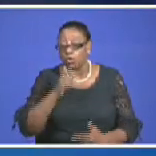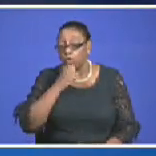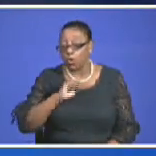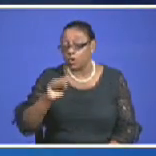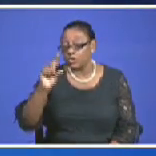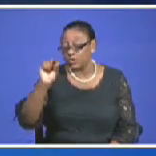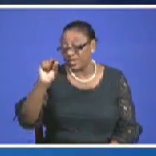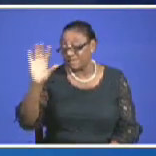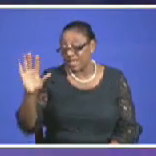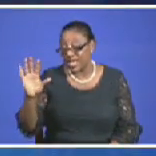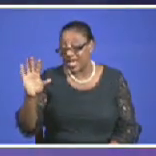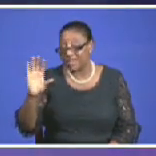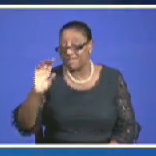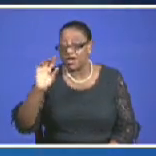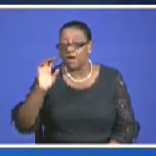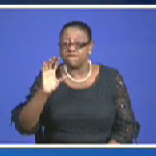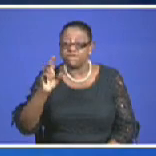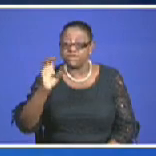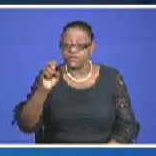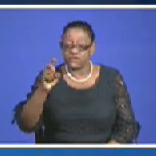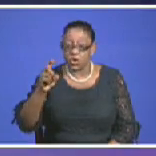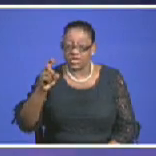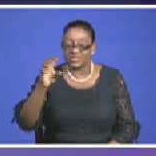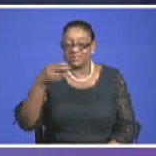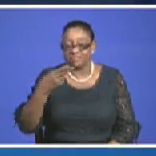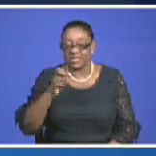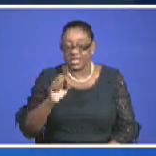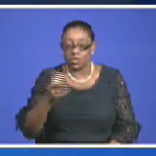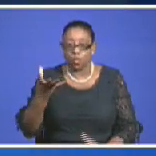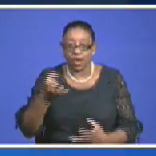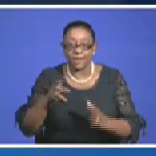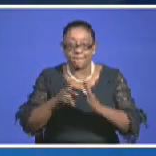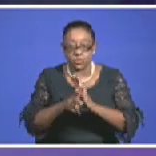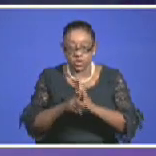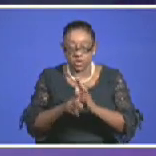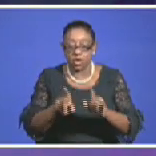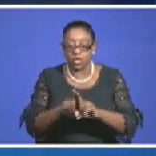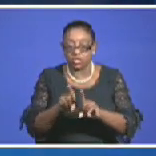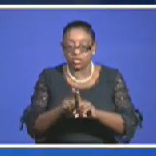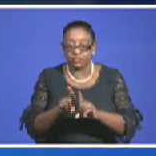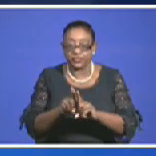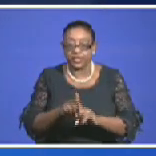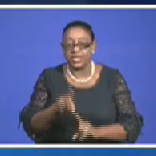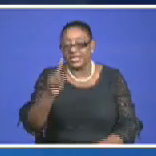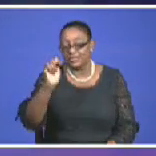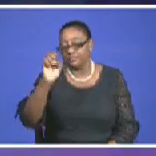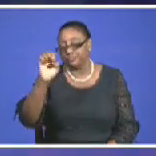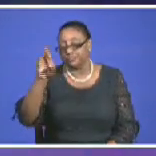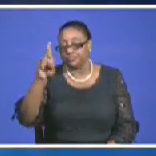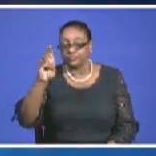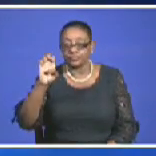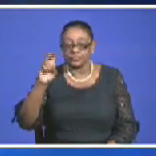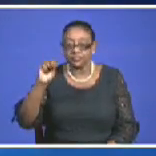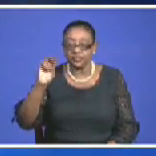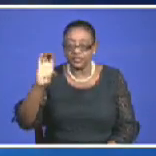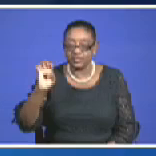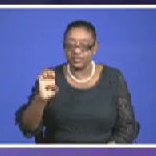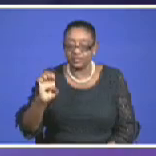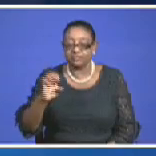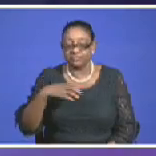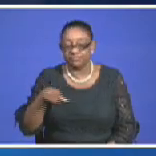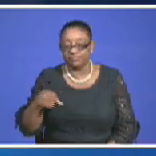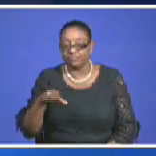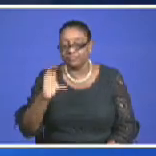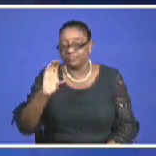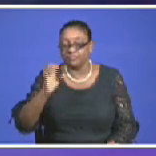25-year-old Terrence Charlow of Foxdale subdivision also wanted for murder by police. Police say that he has a dark brown